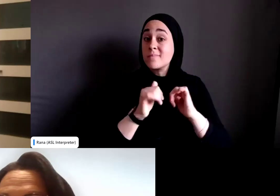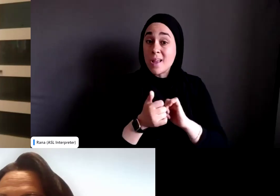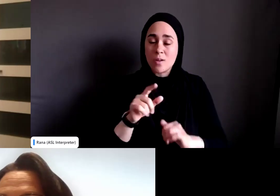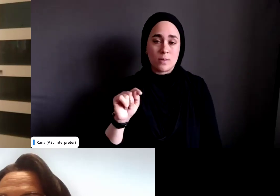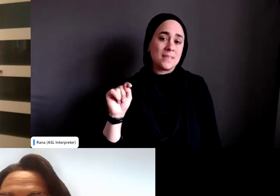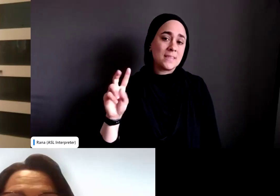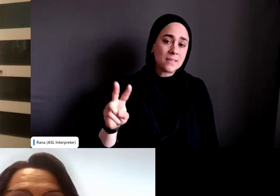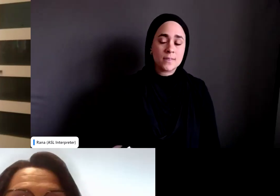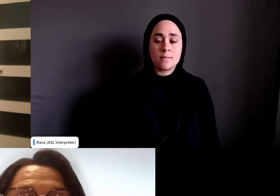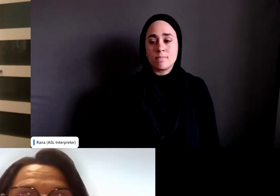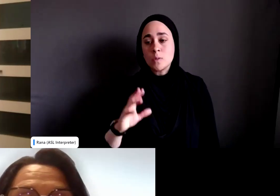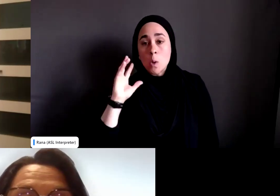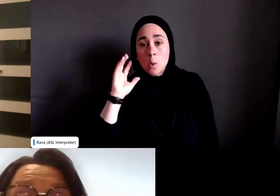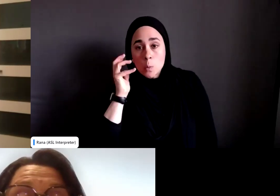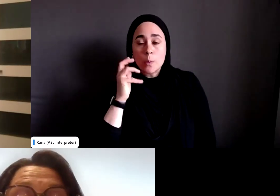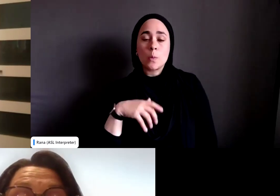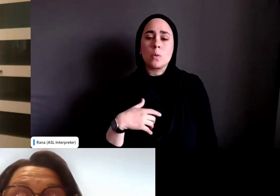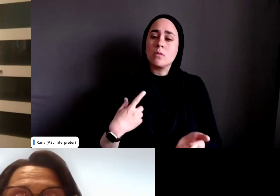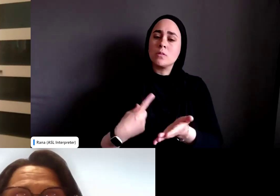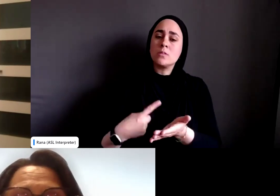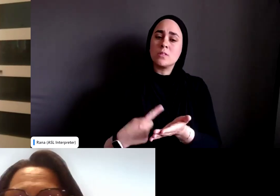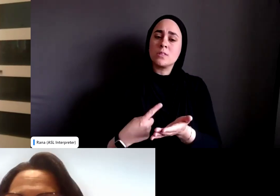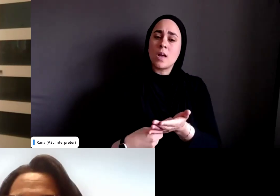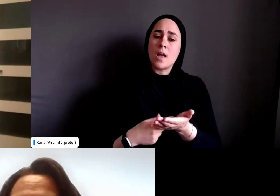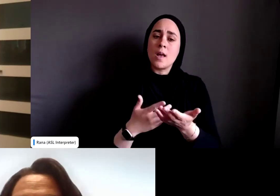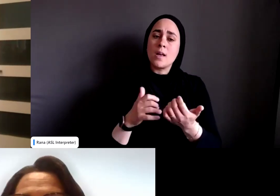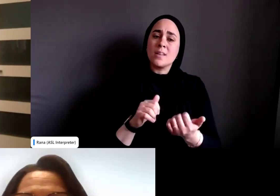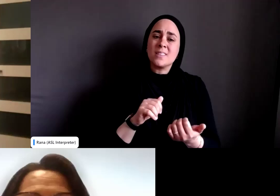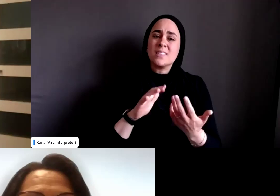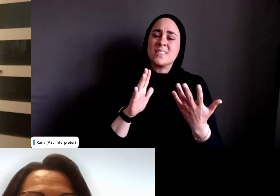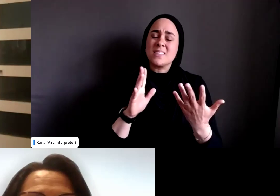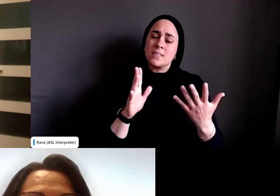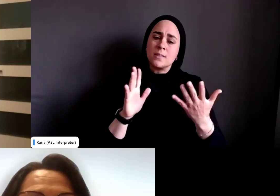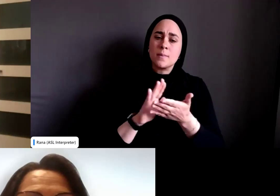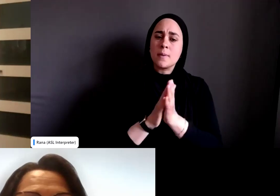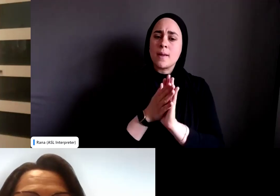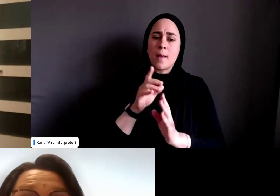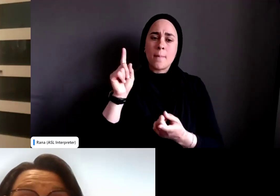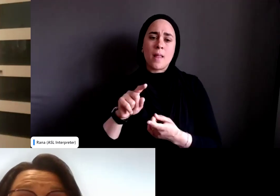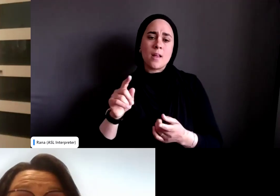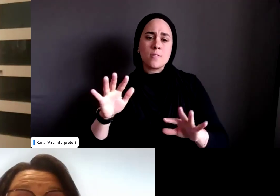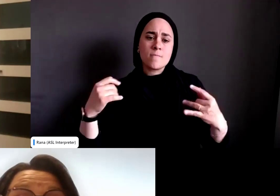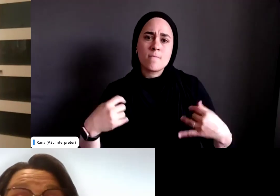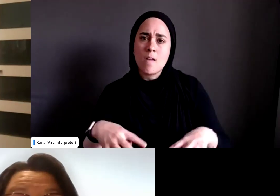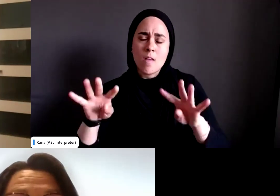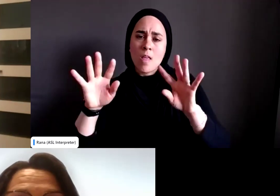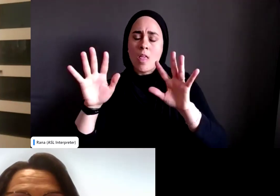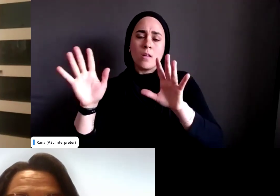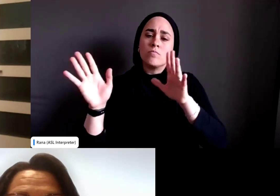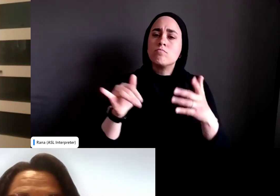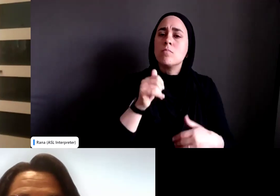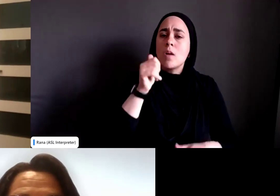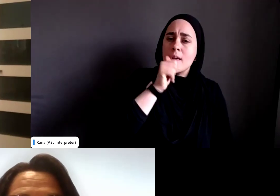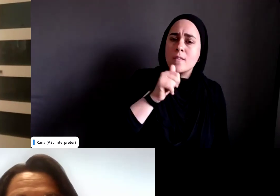through the radio to talk about mistreatment in a way that it's less sensationalized. You know, the all kinds of everyday type